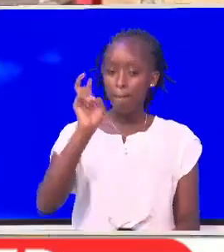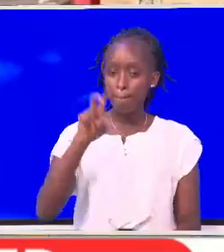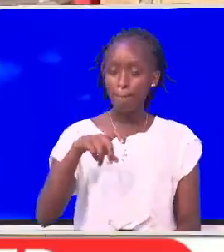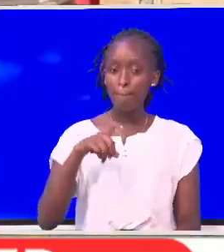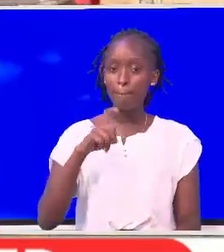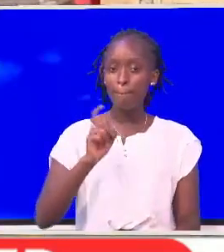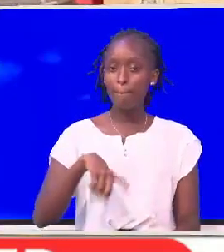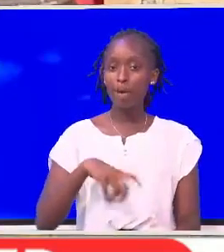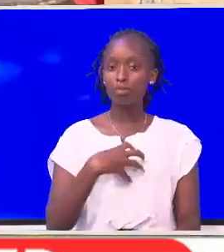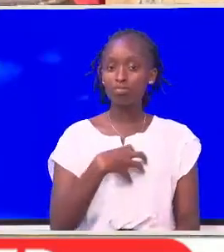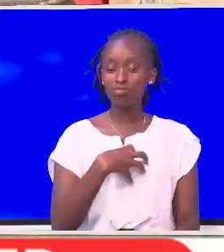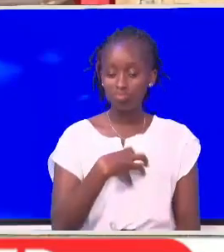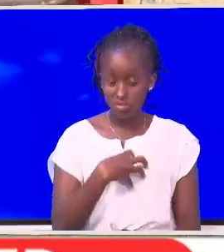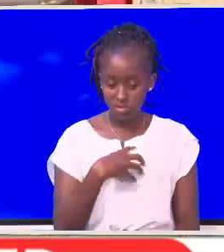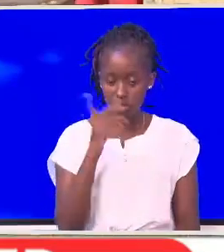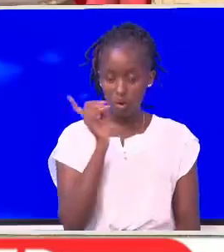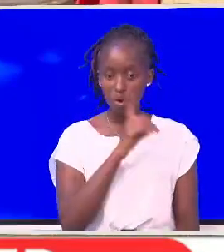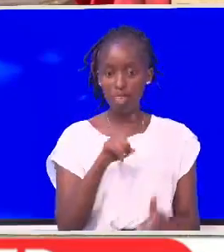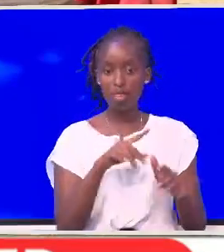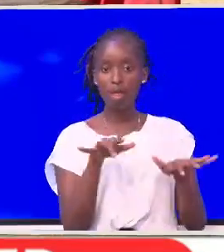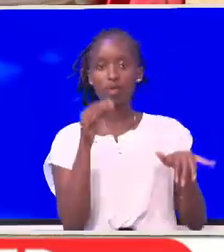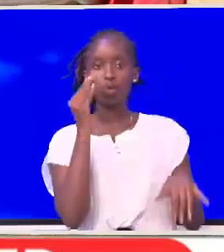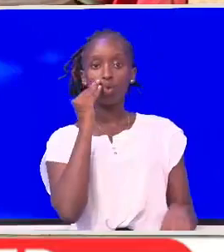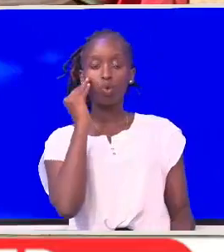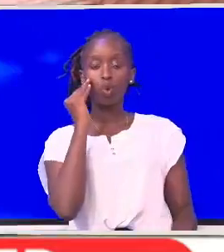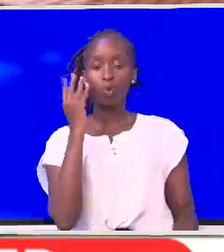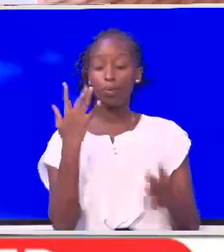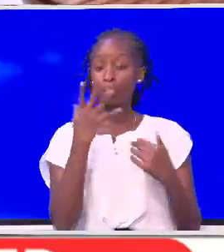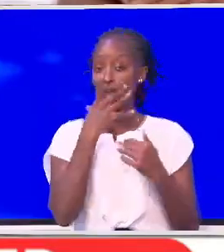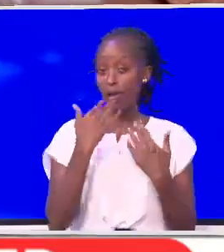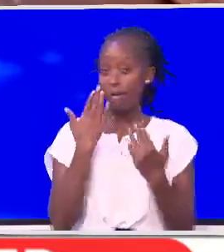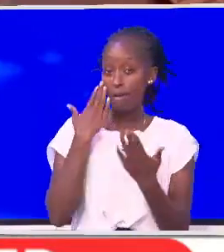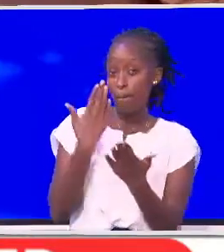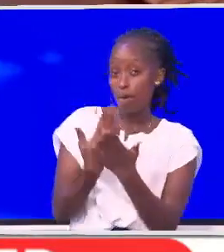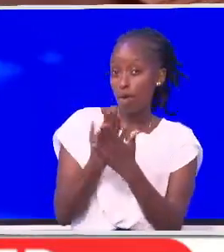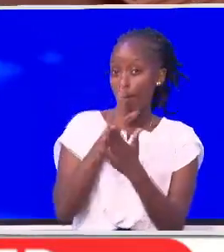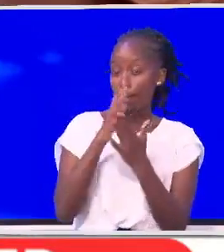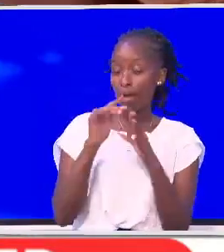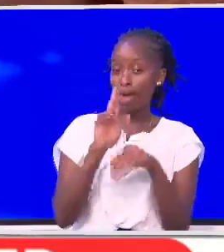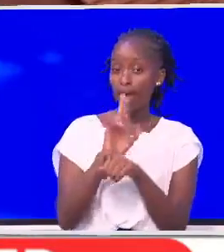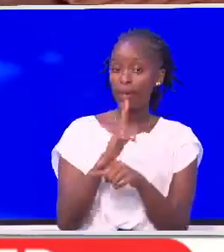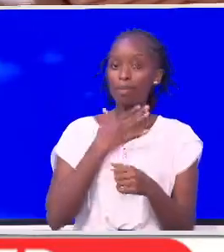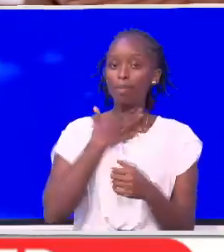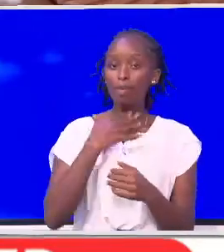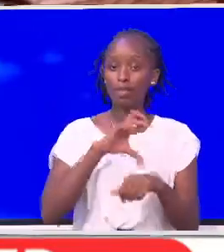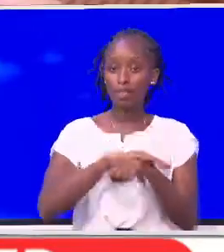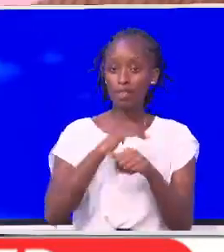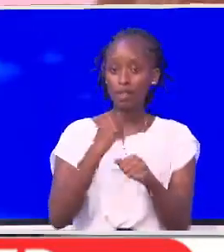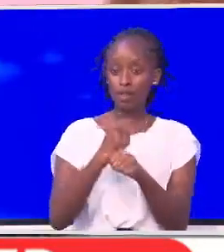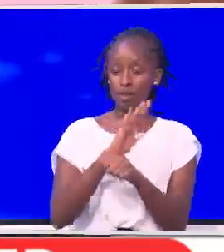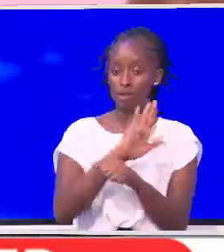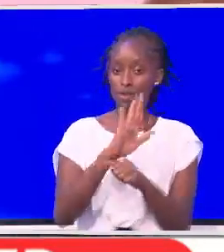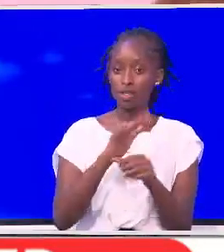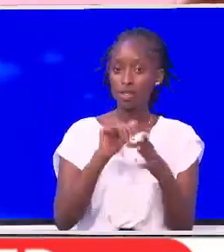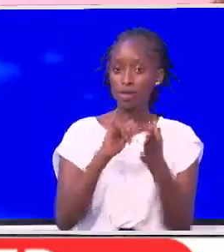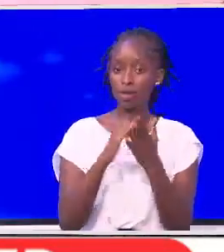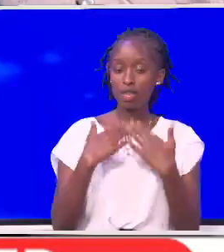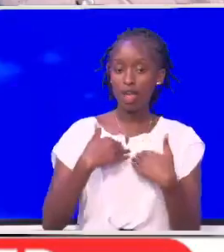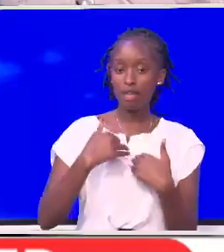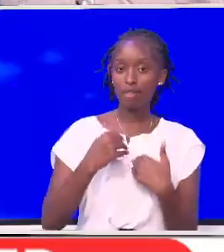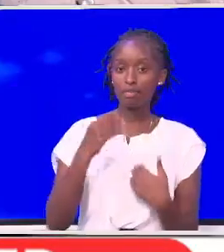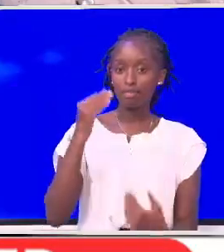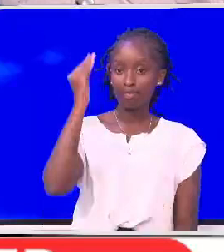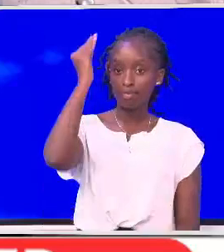I asked both Njehi and Washira why they think it has proven to be an uphill task to secure jobs since graduating with their respective academic